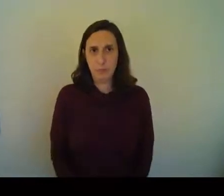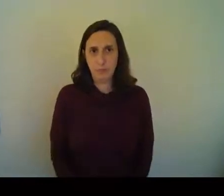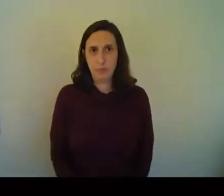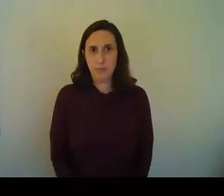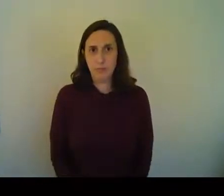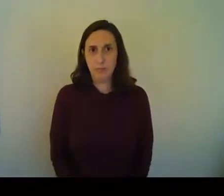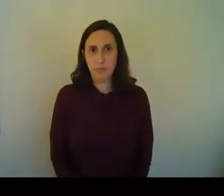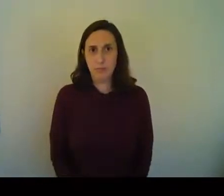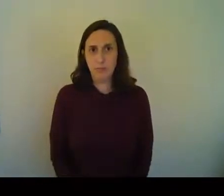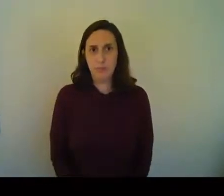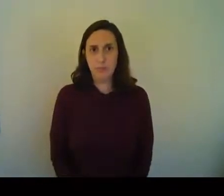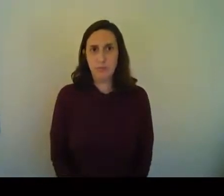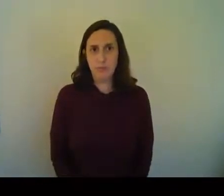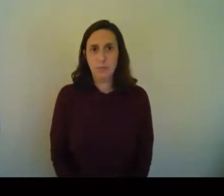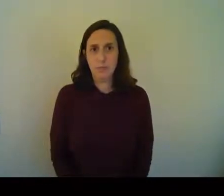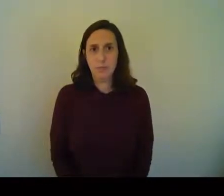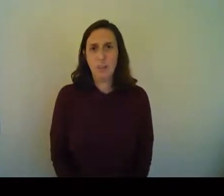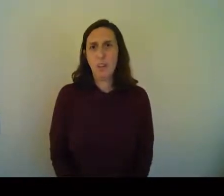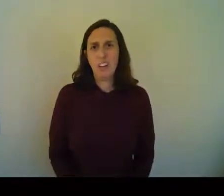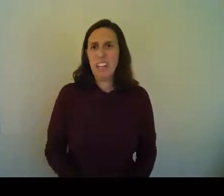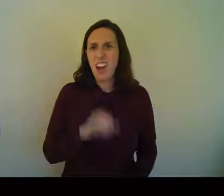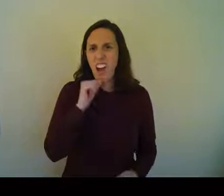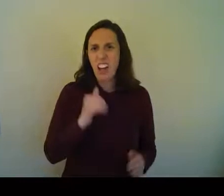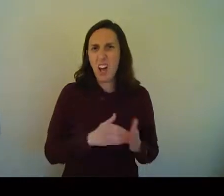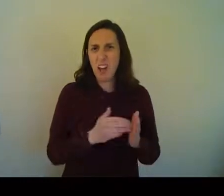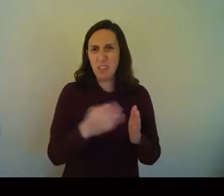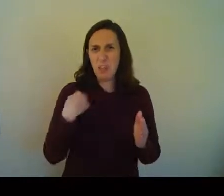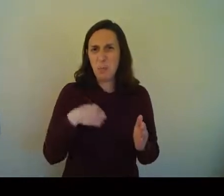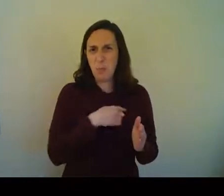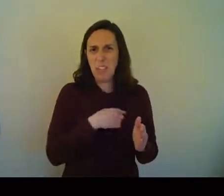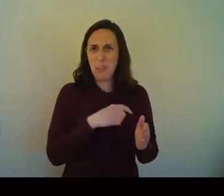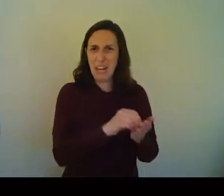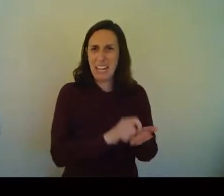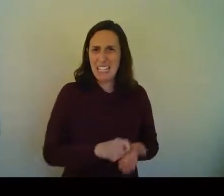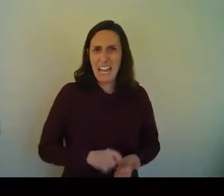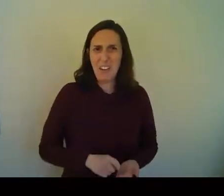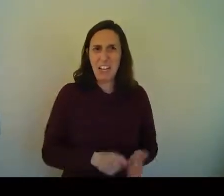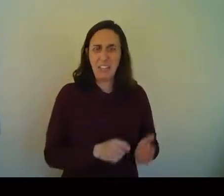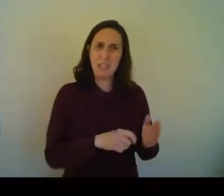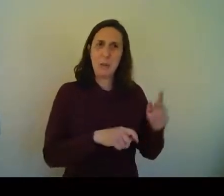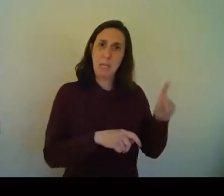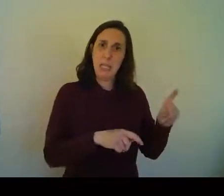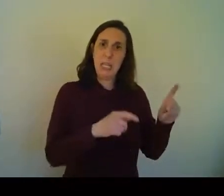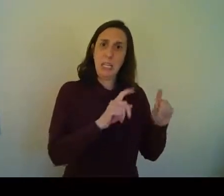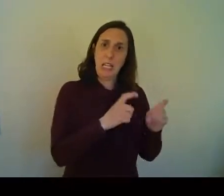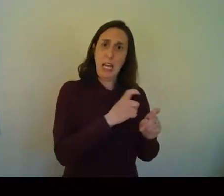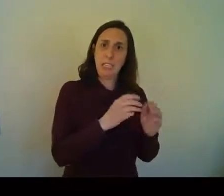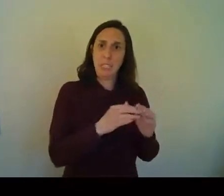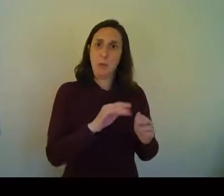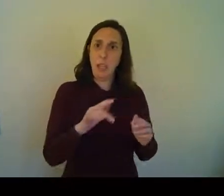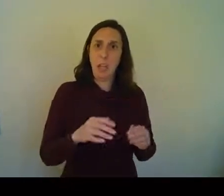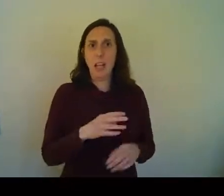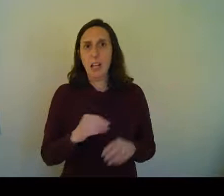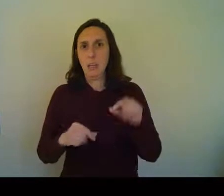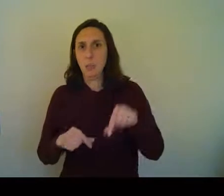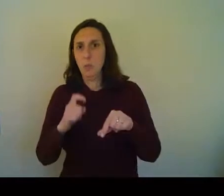say p equals the top and q equals the bottom. We look at them. I'm just breaking them out so we have our labels on them right